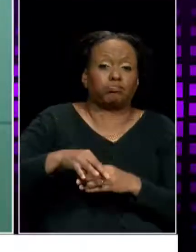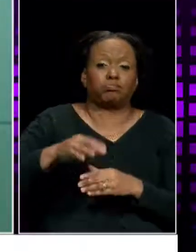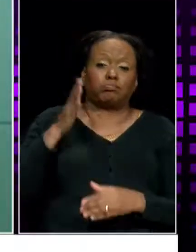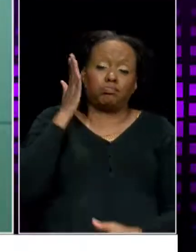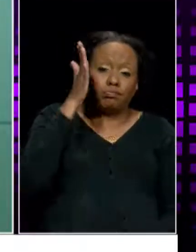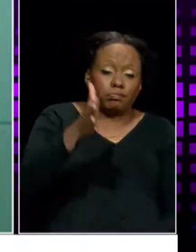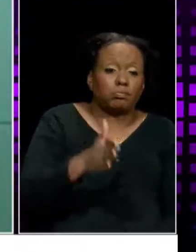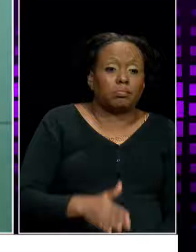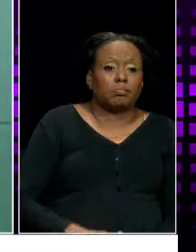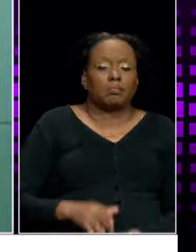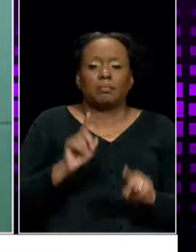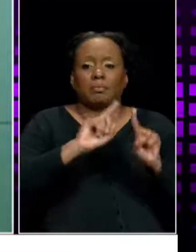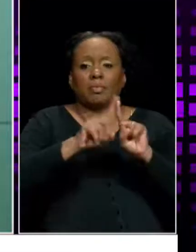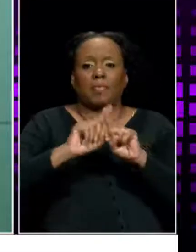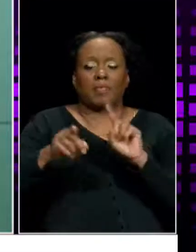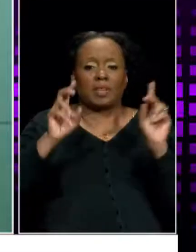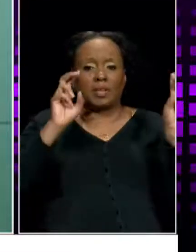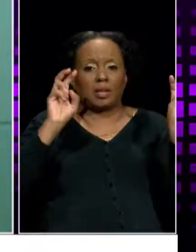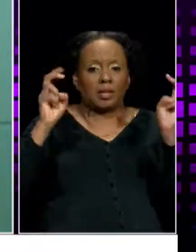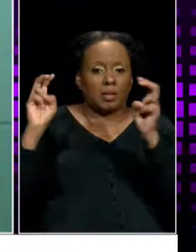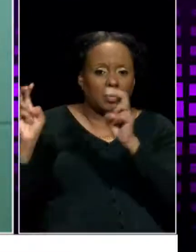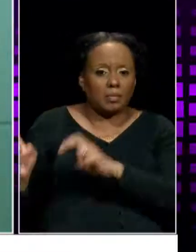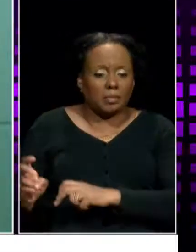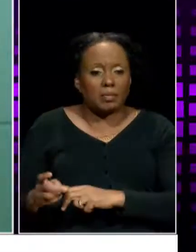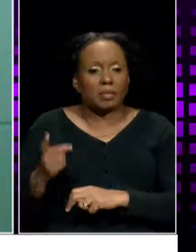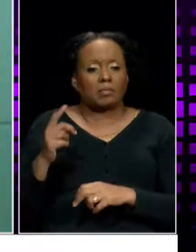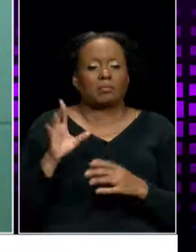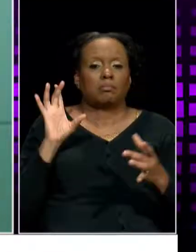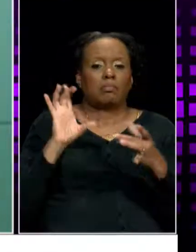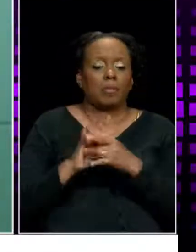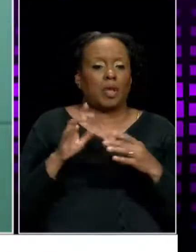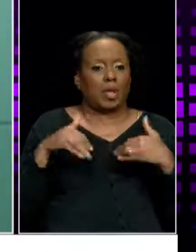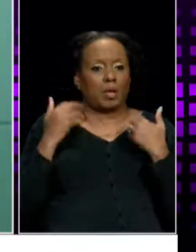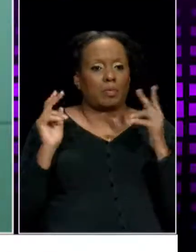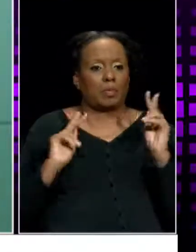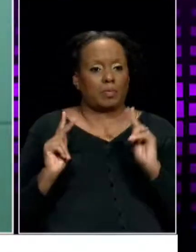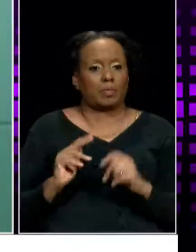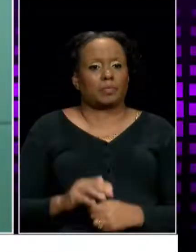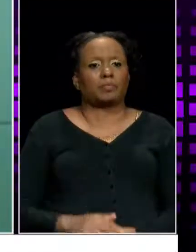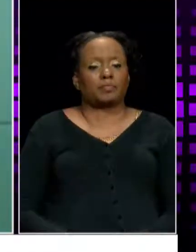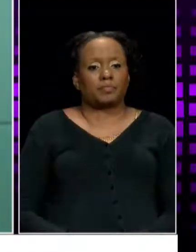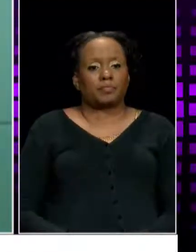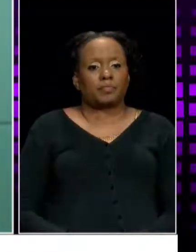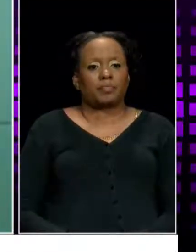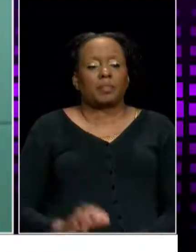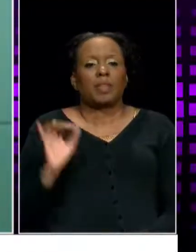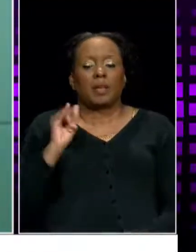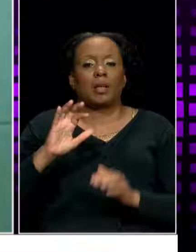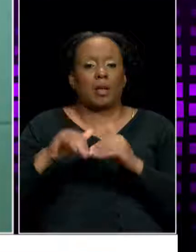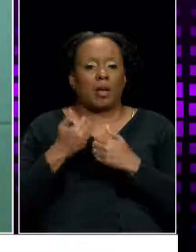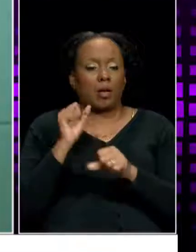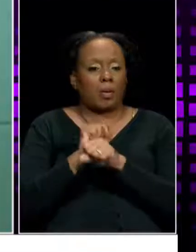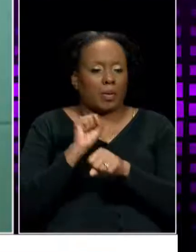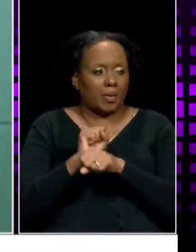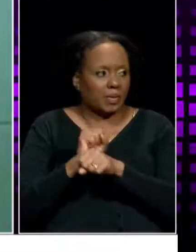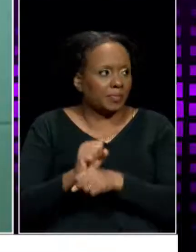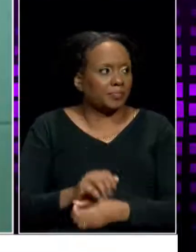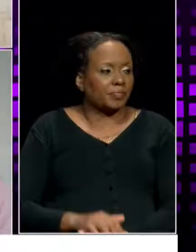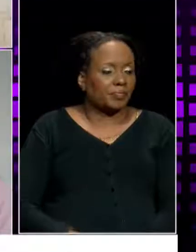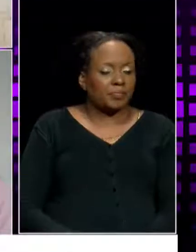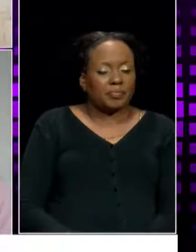that um, are necessary for the youth in Barbados. So that's in a general sense how the polls work and how your report